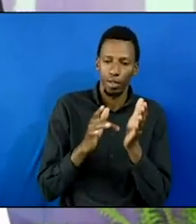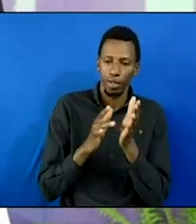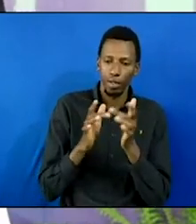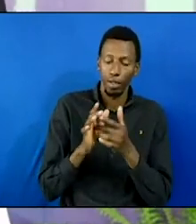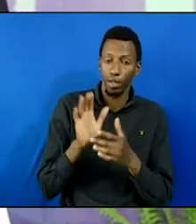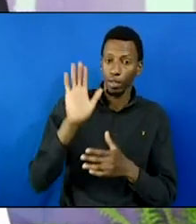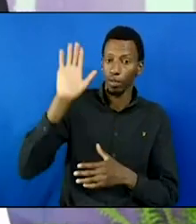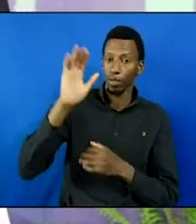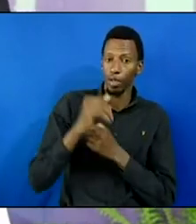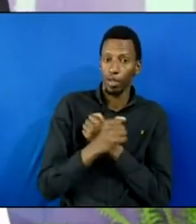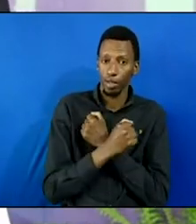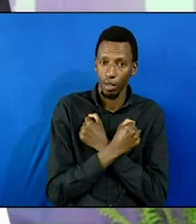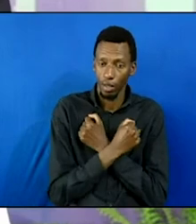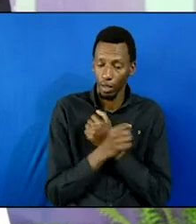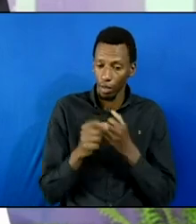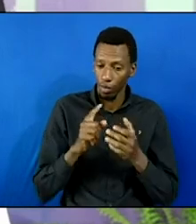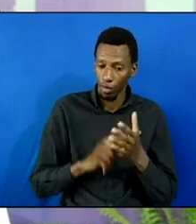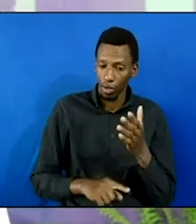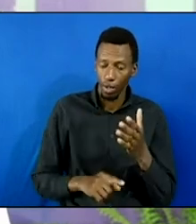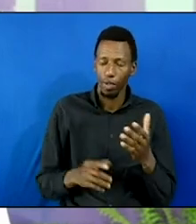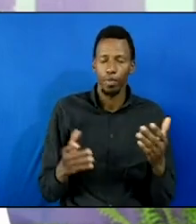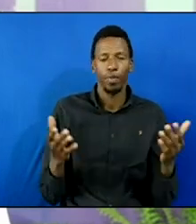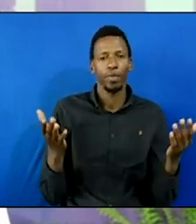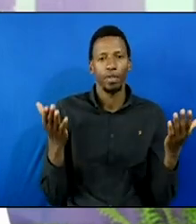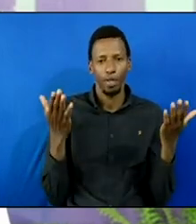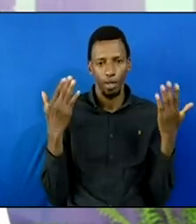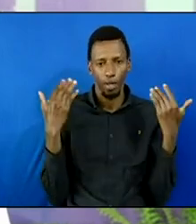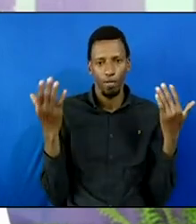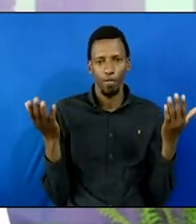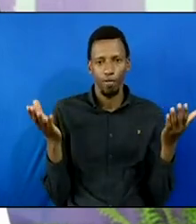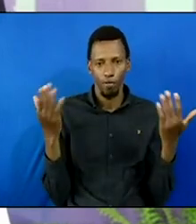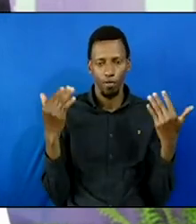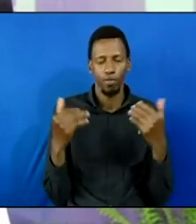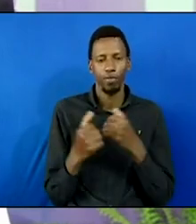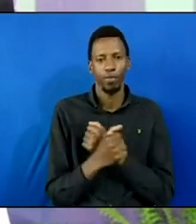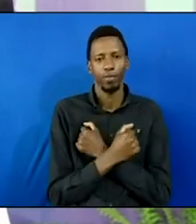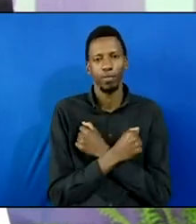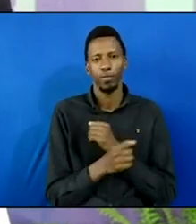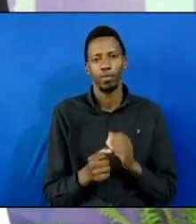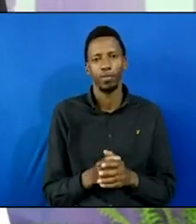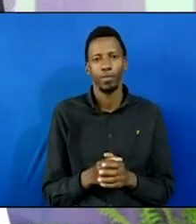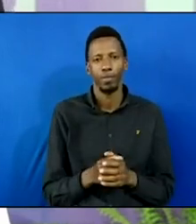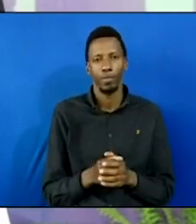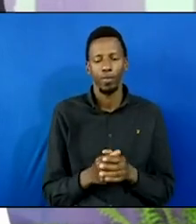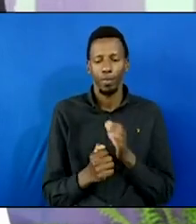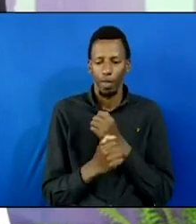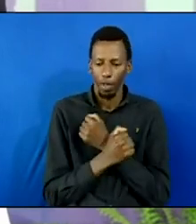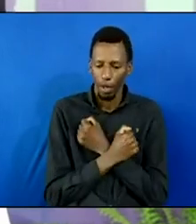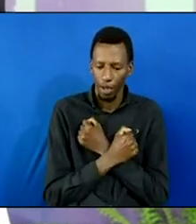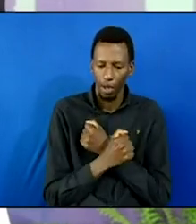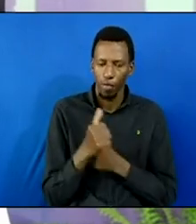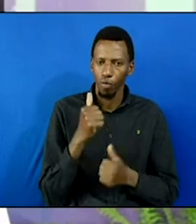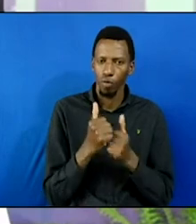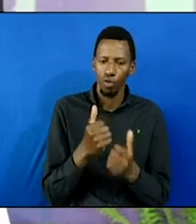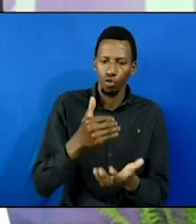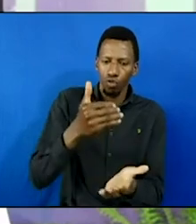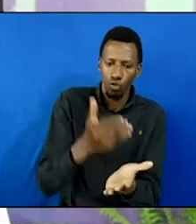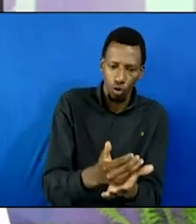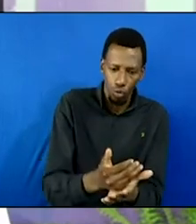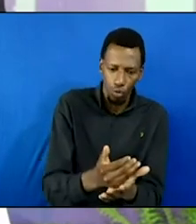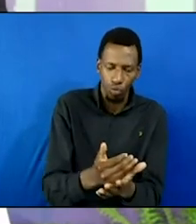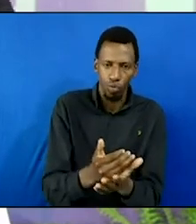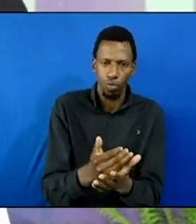love was everlasting love. Love that cannot be